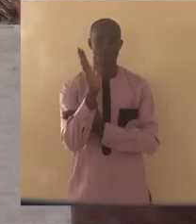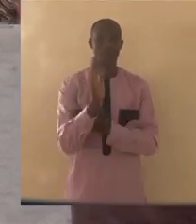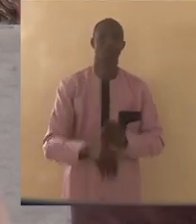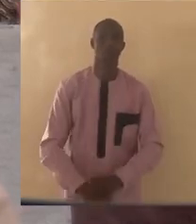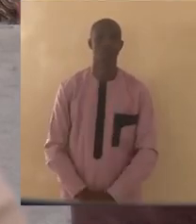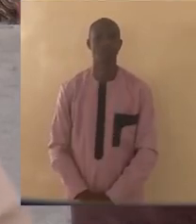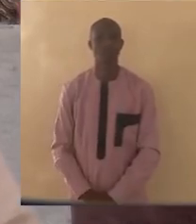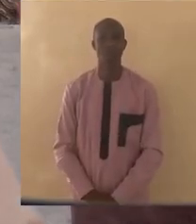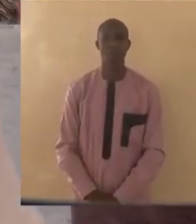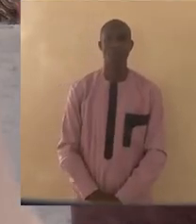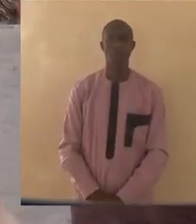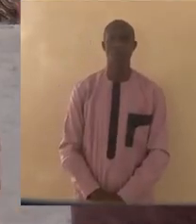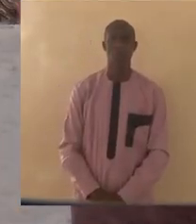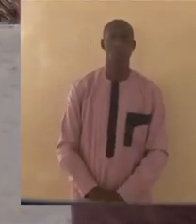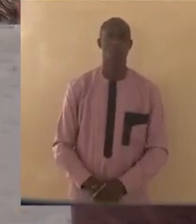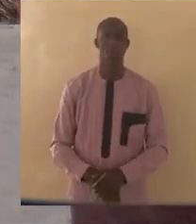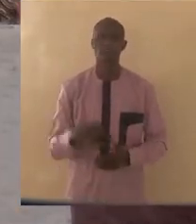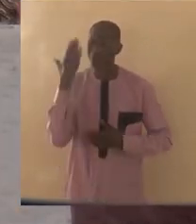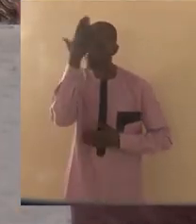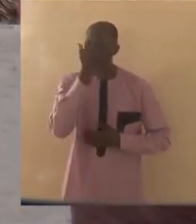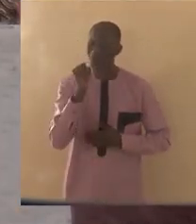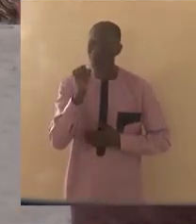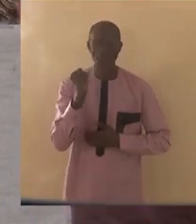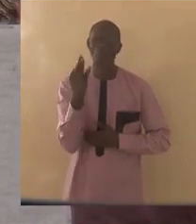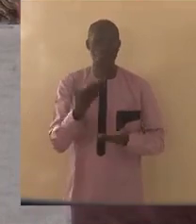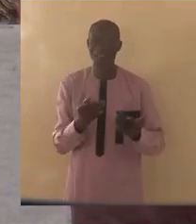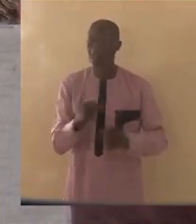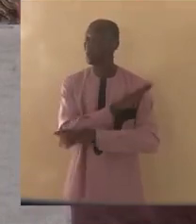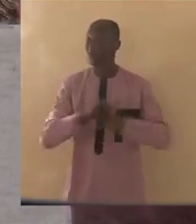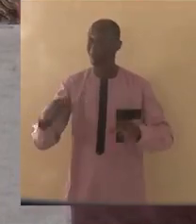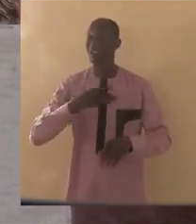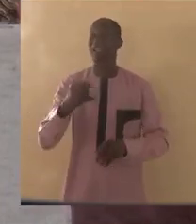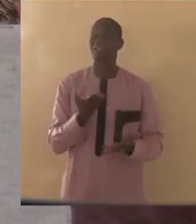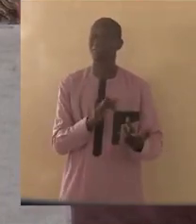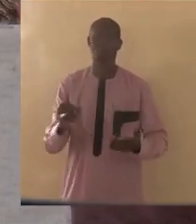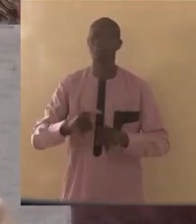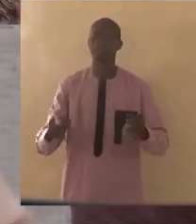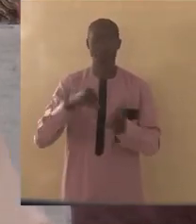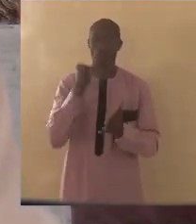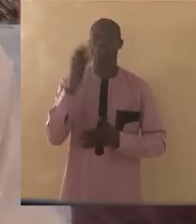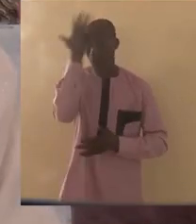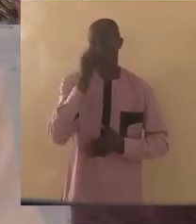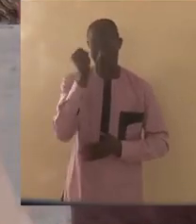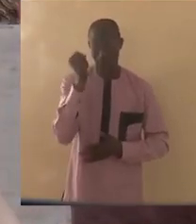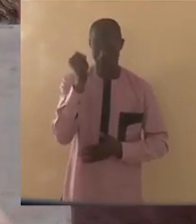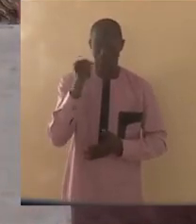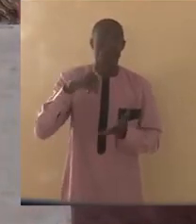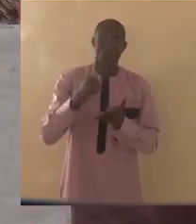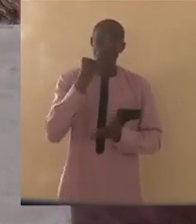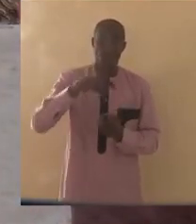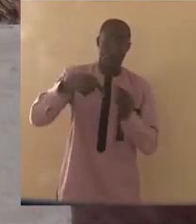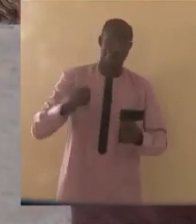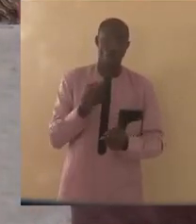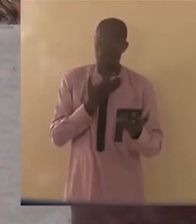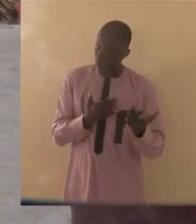my God. Talking about the beauty of waiting. We don't like waiting, but waiting is beautiful. It